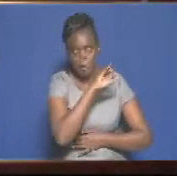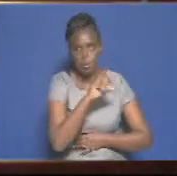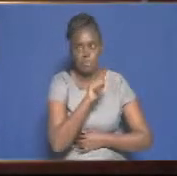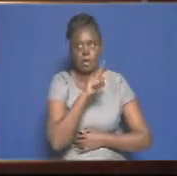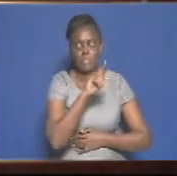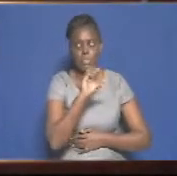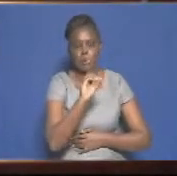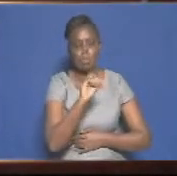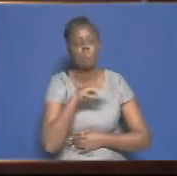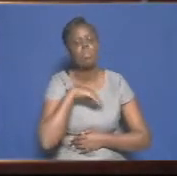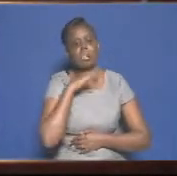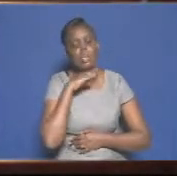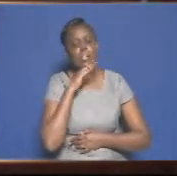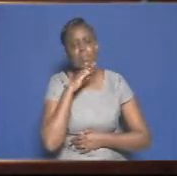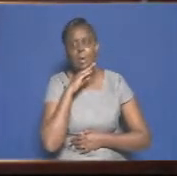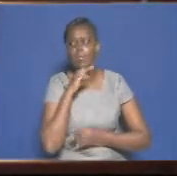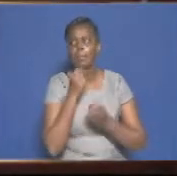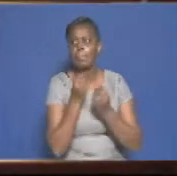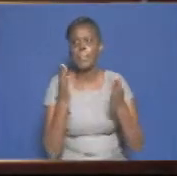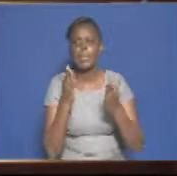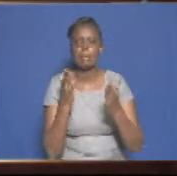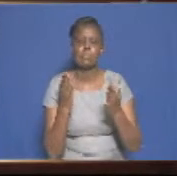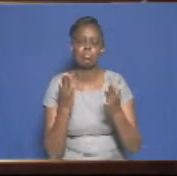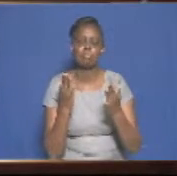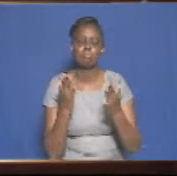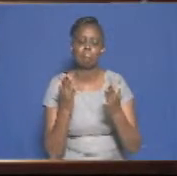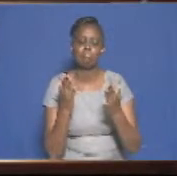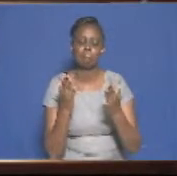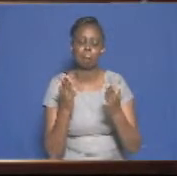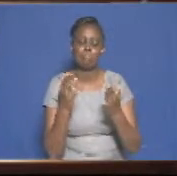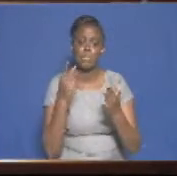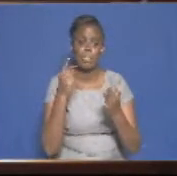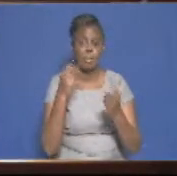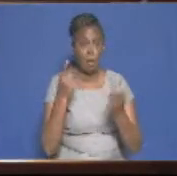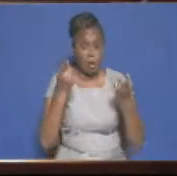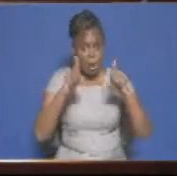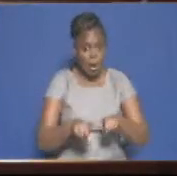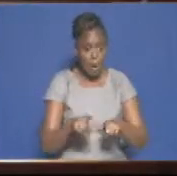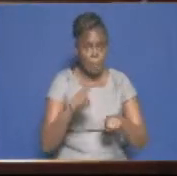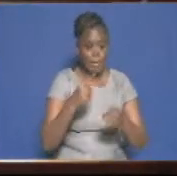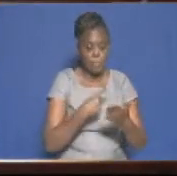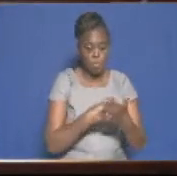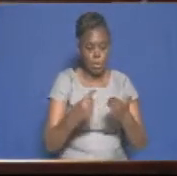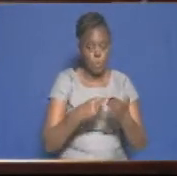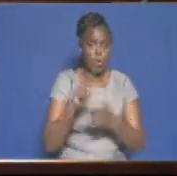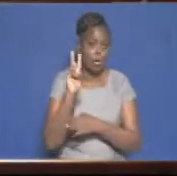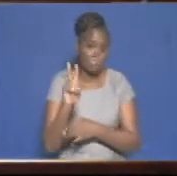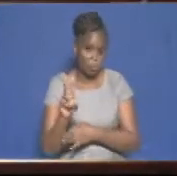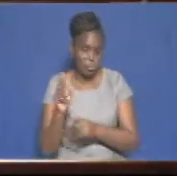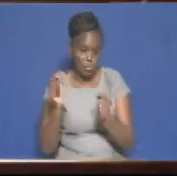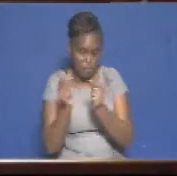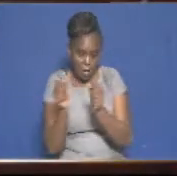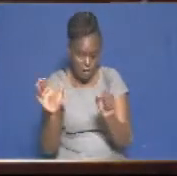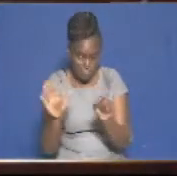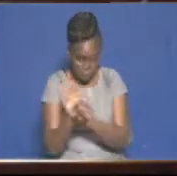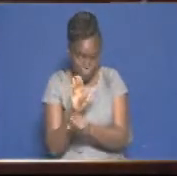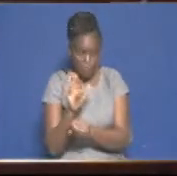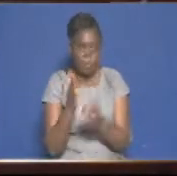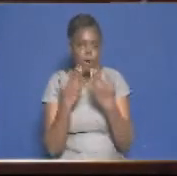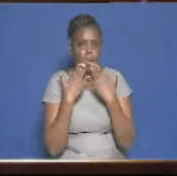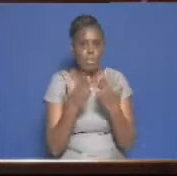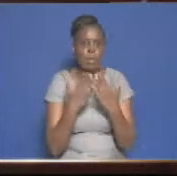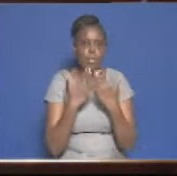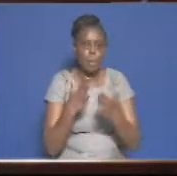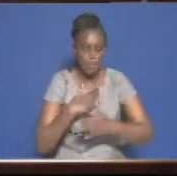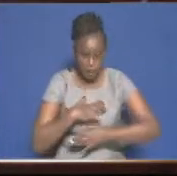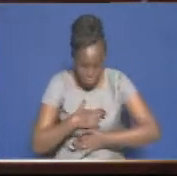come in many deaths in a span of just 2 weeks. We know that it is very painful. And I want to thank Honorable